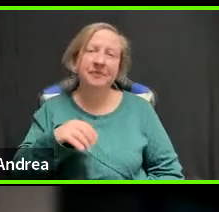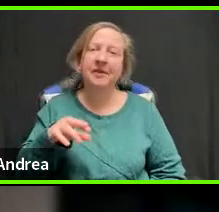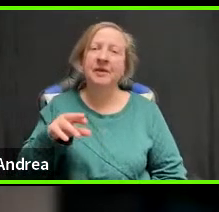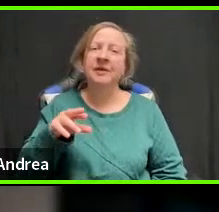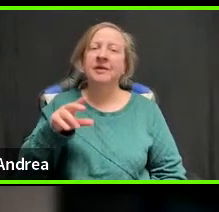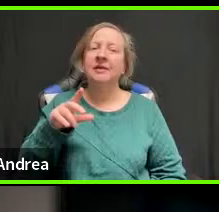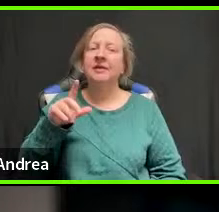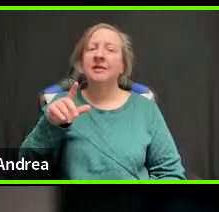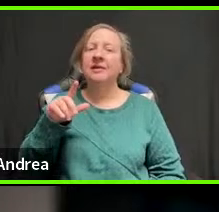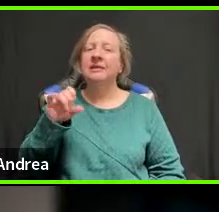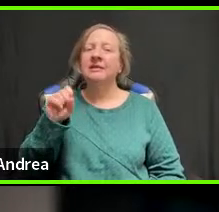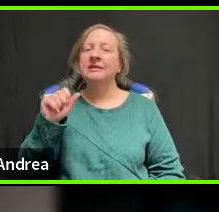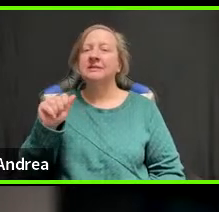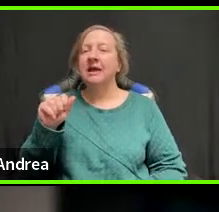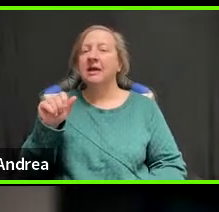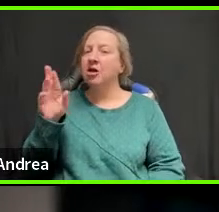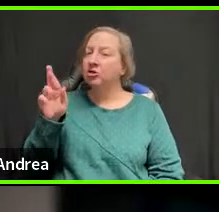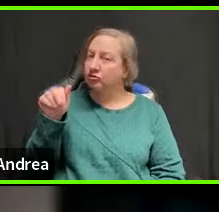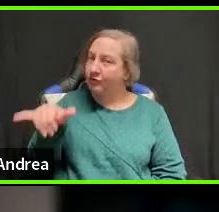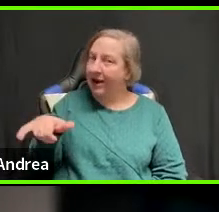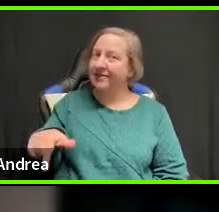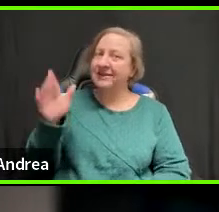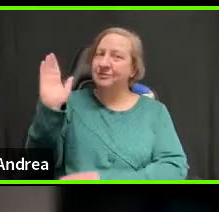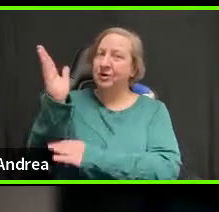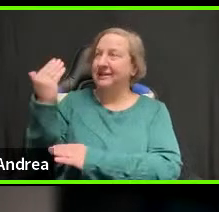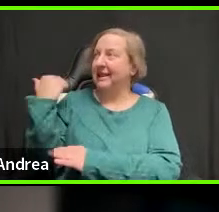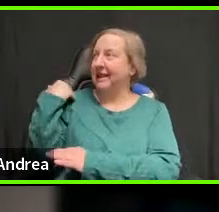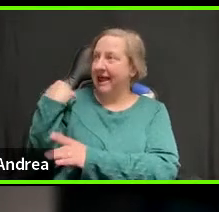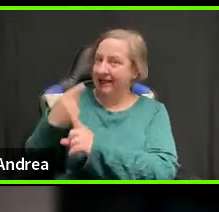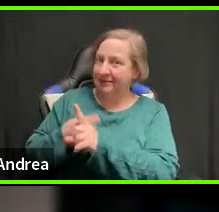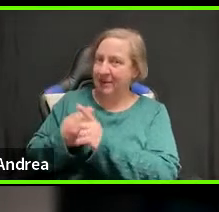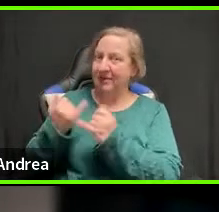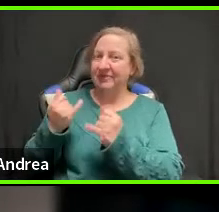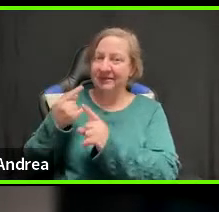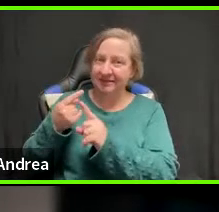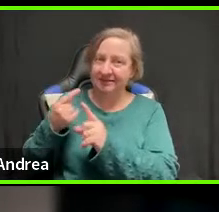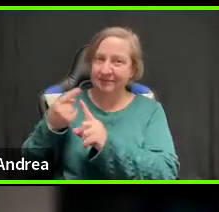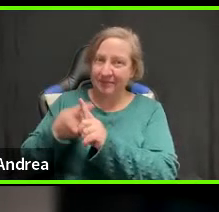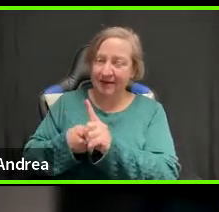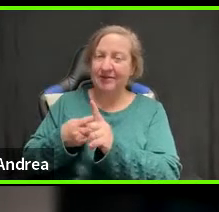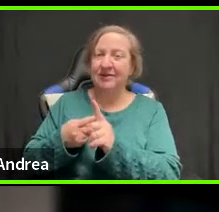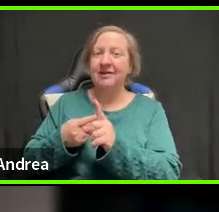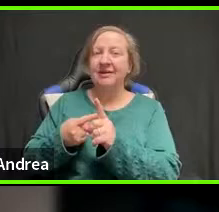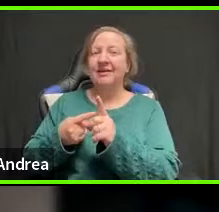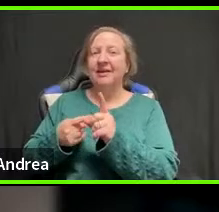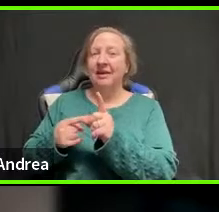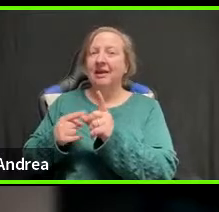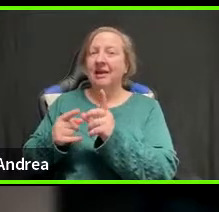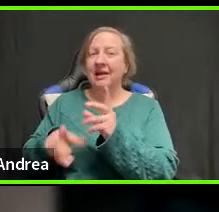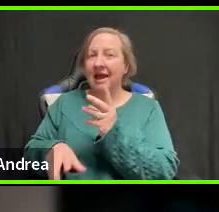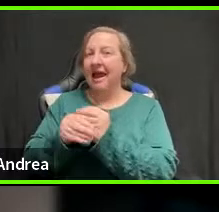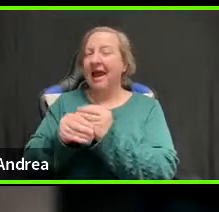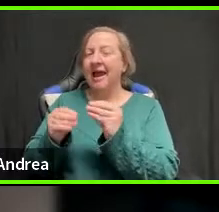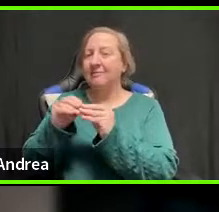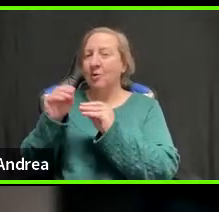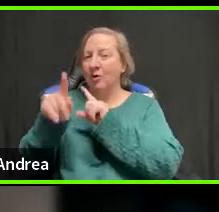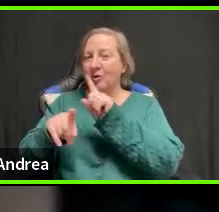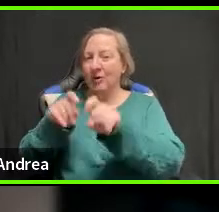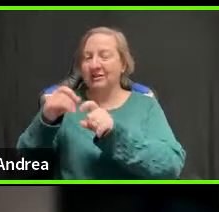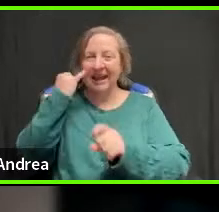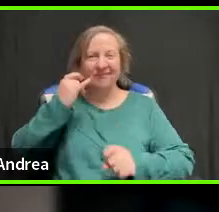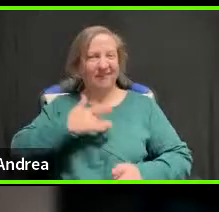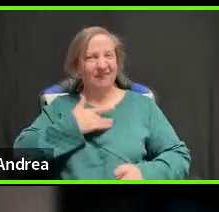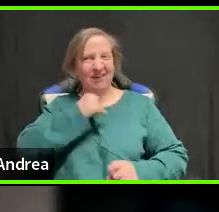Ray, his presentations last month and this month have also garnered questions that if you did not feel like you got